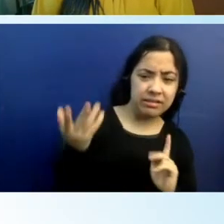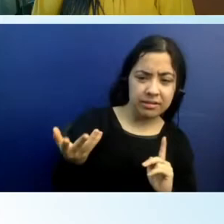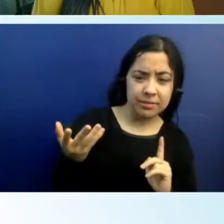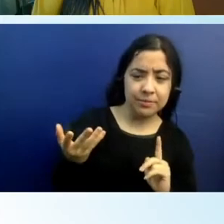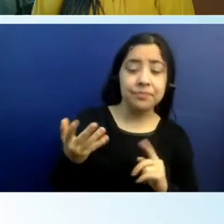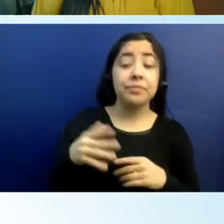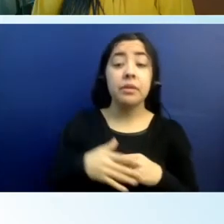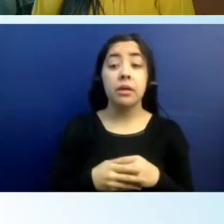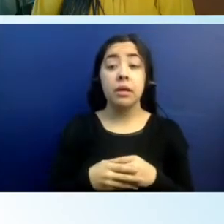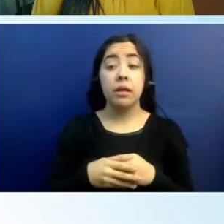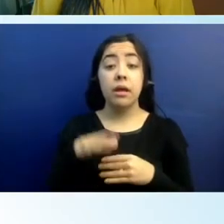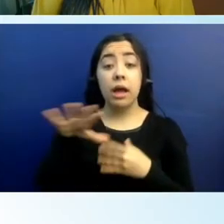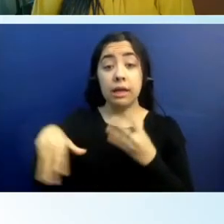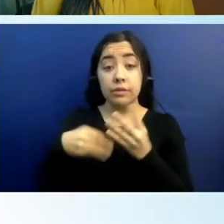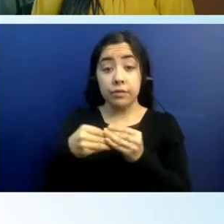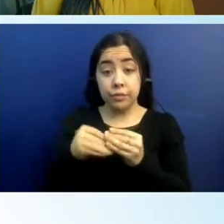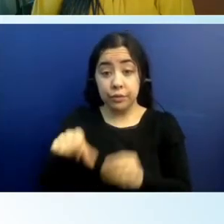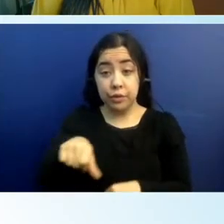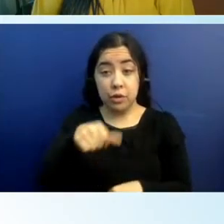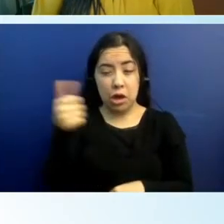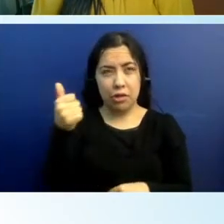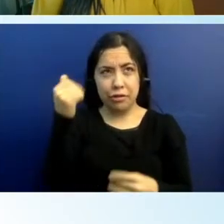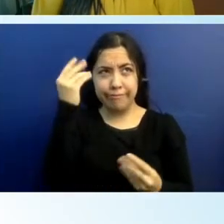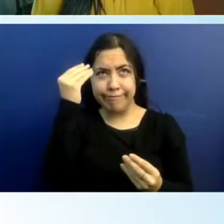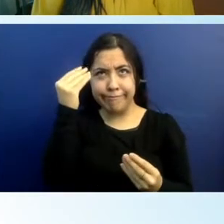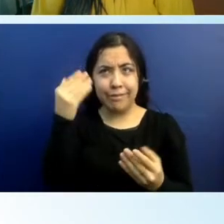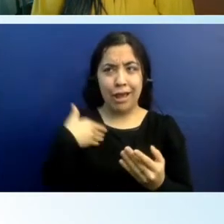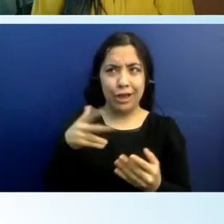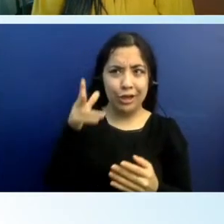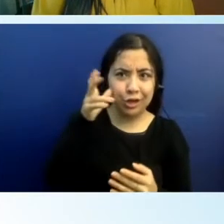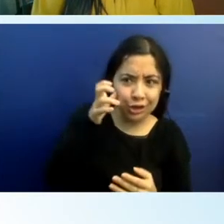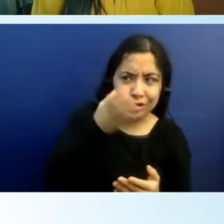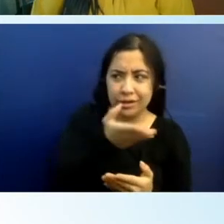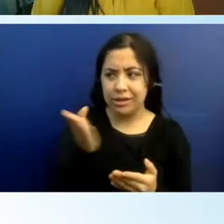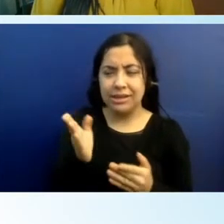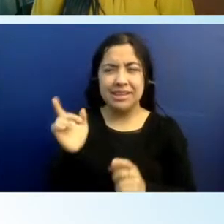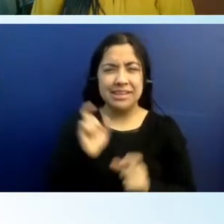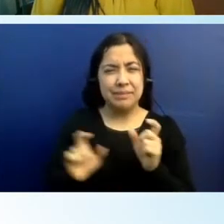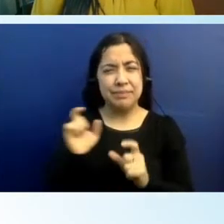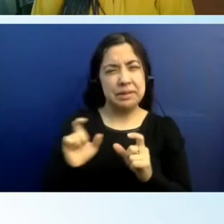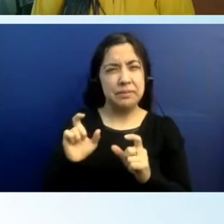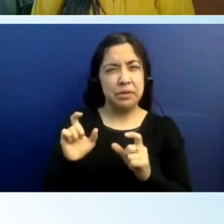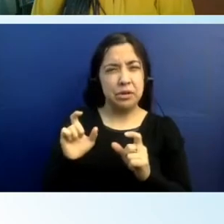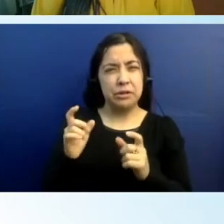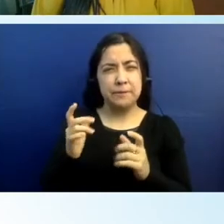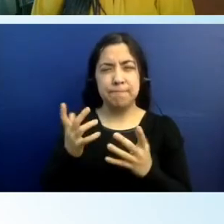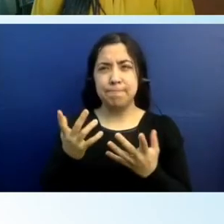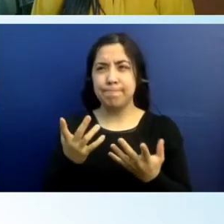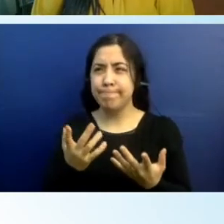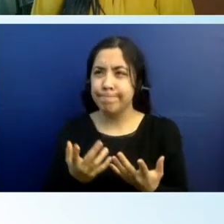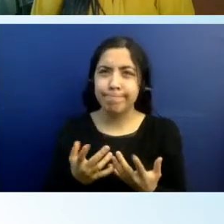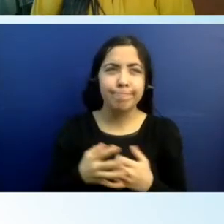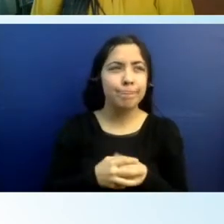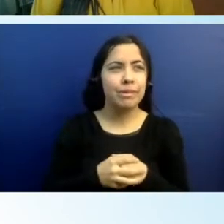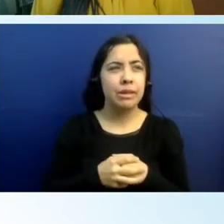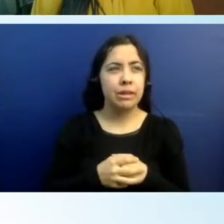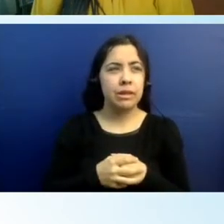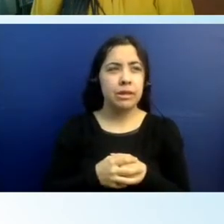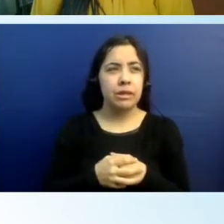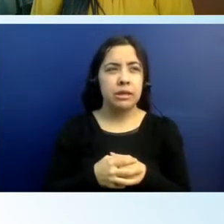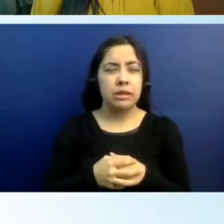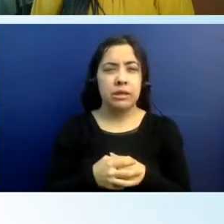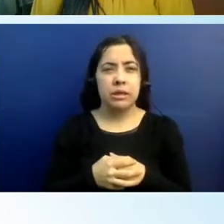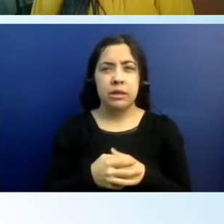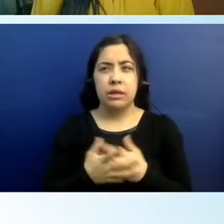vein that I heard was people holding down their communities in the midst of